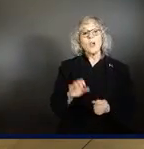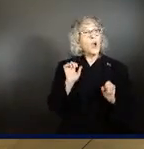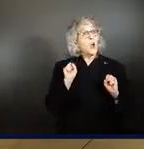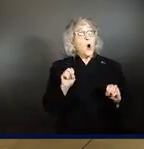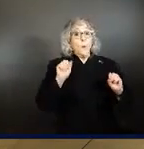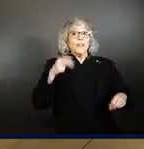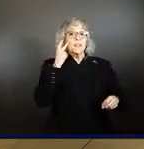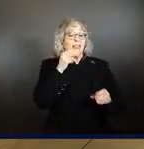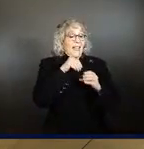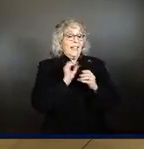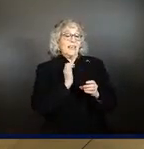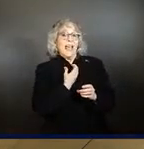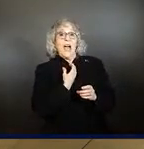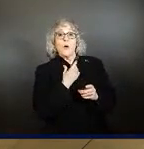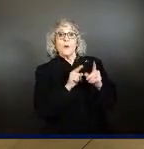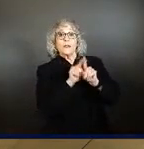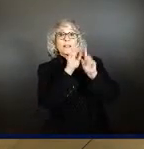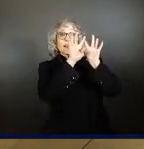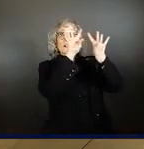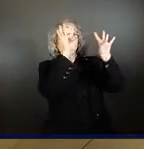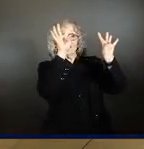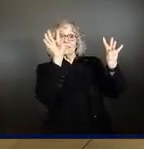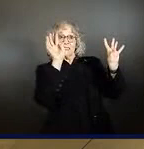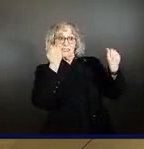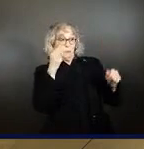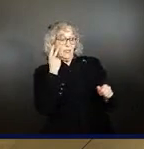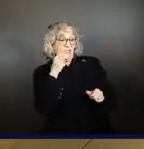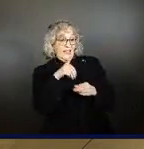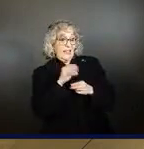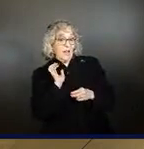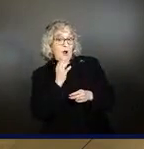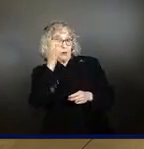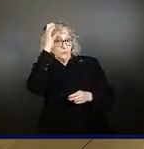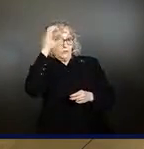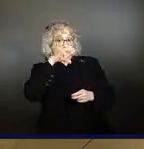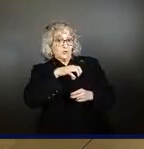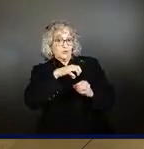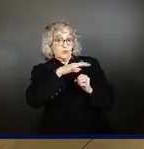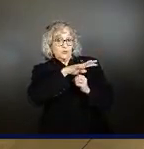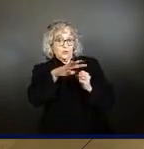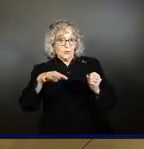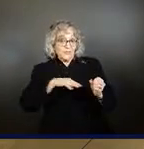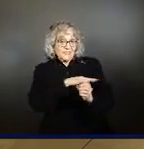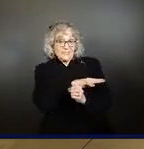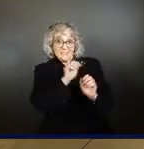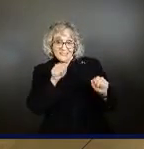own galaxy. Can we see within our own solar system? Yes, we can.